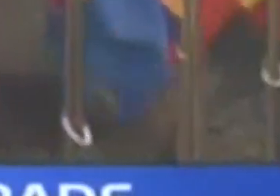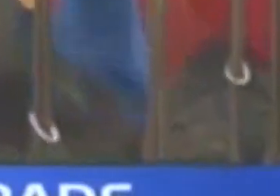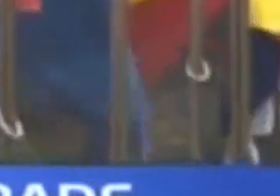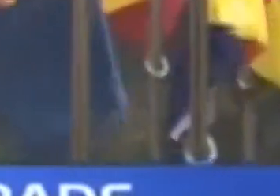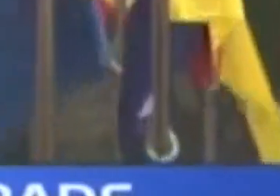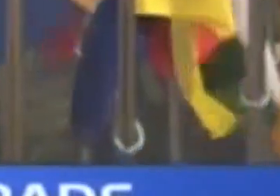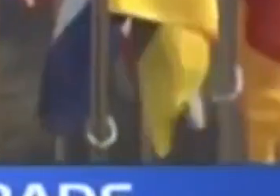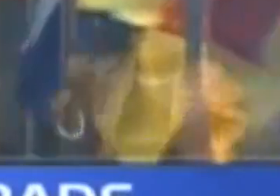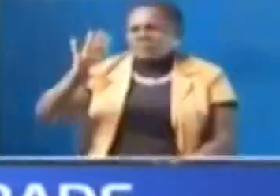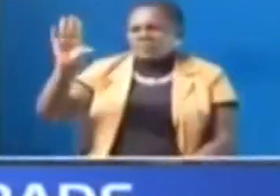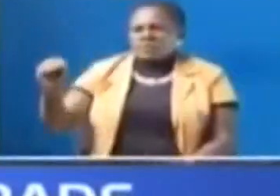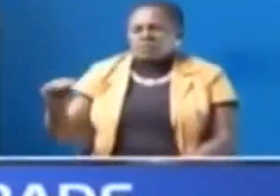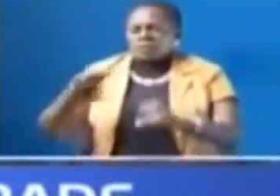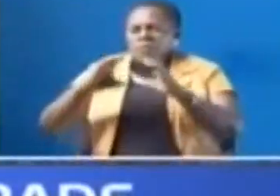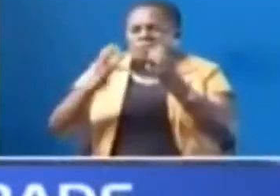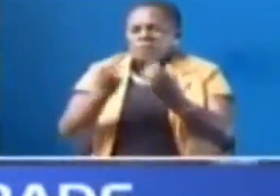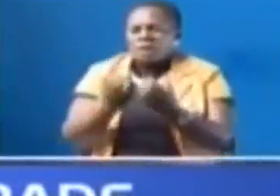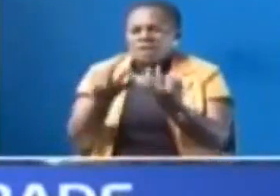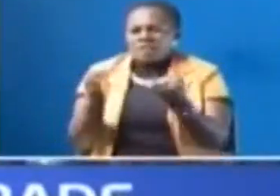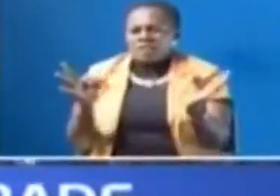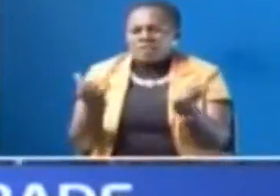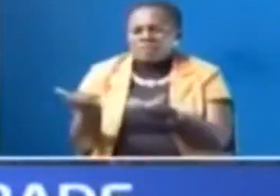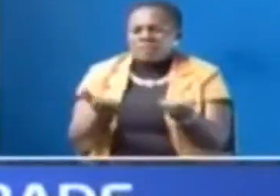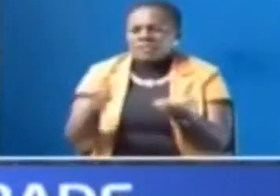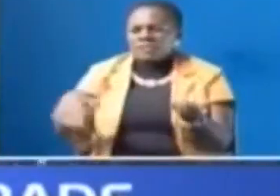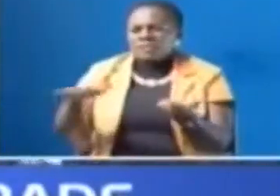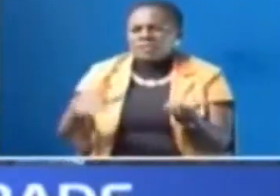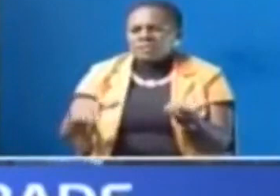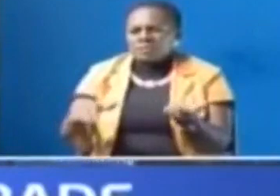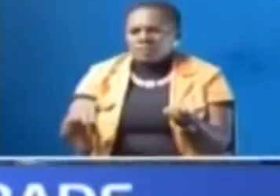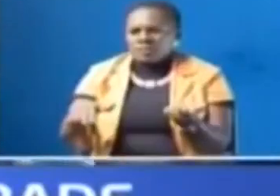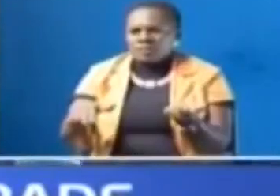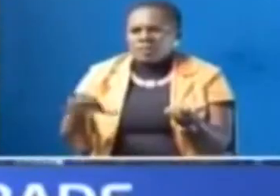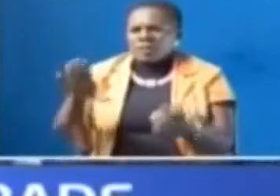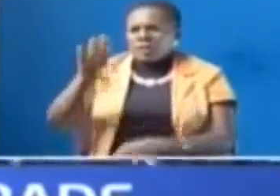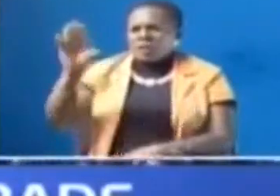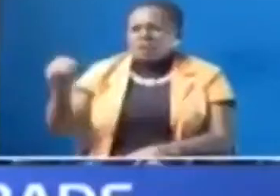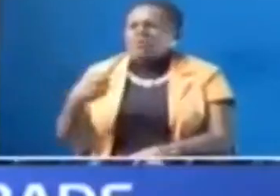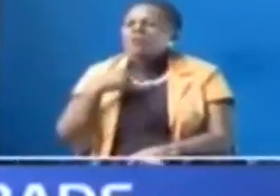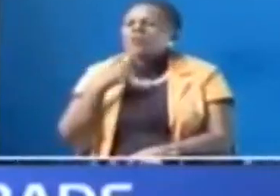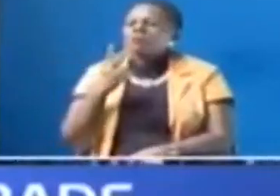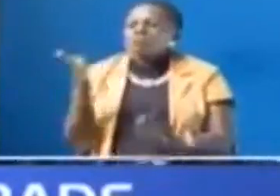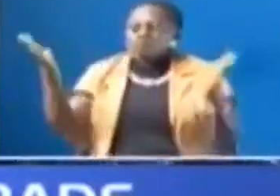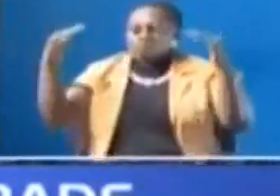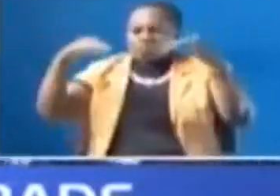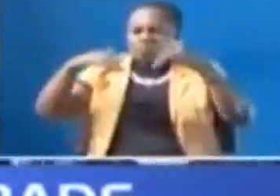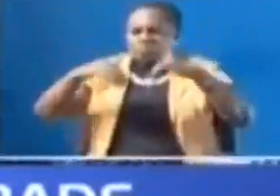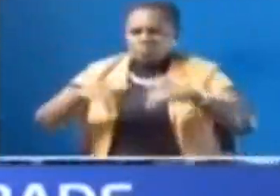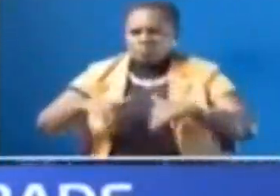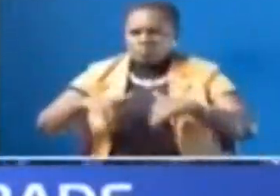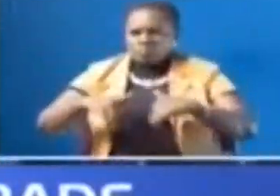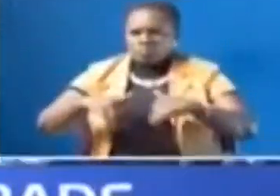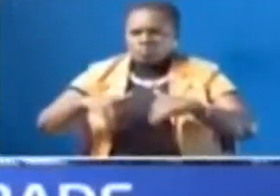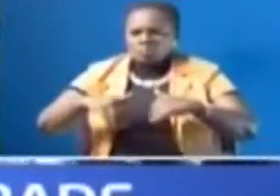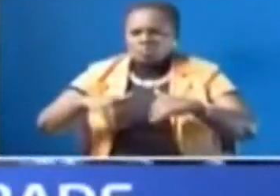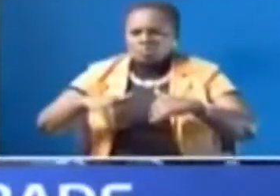The African Continental Free Trade Area came into effect at the Africa Union Summit at Niger's capital,